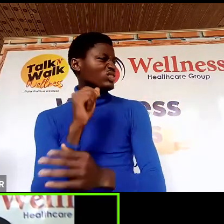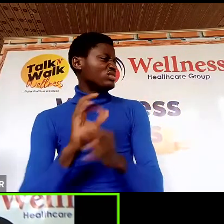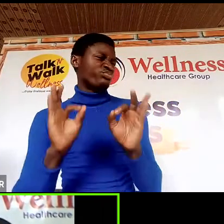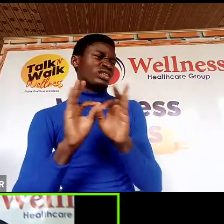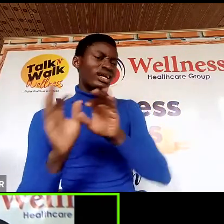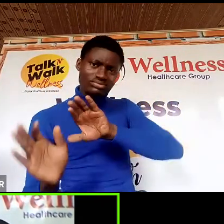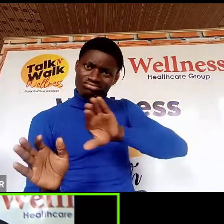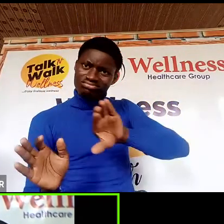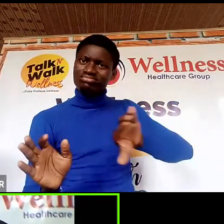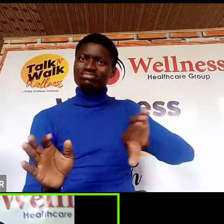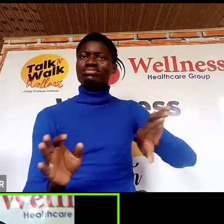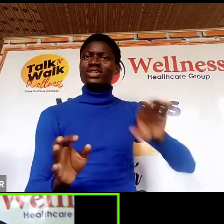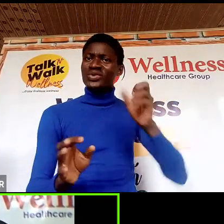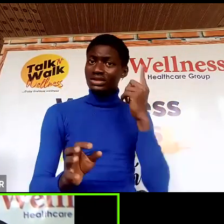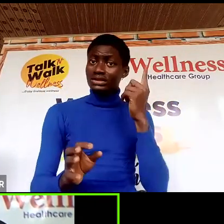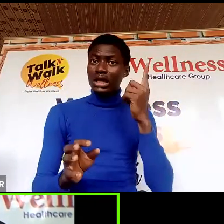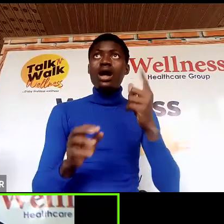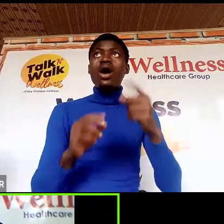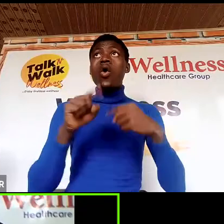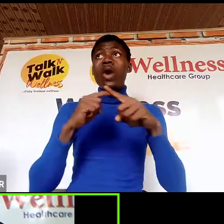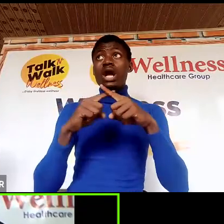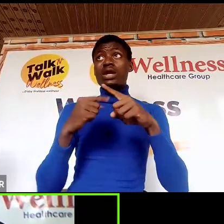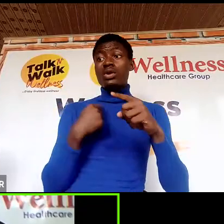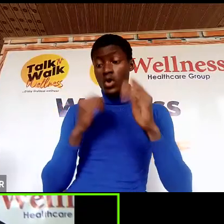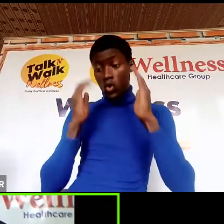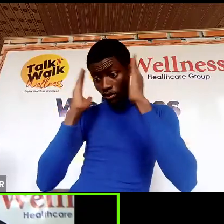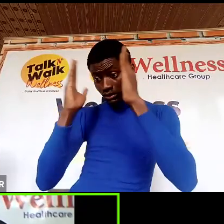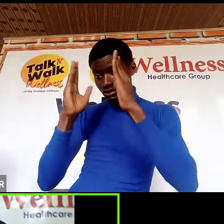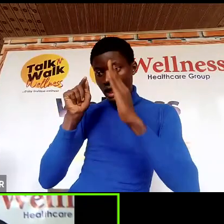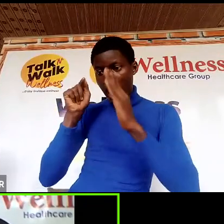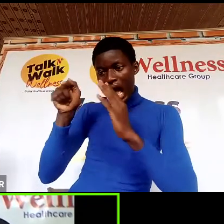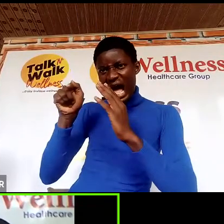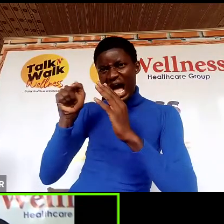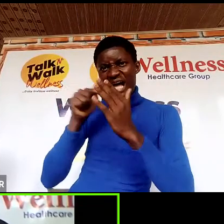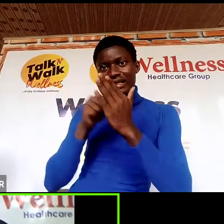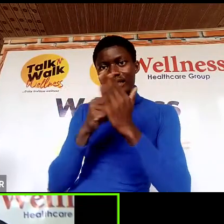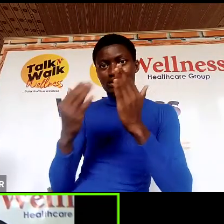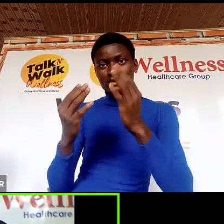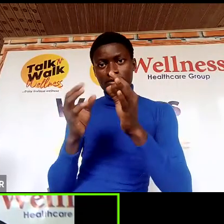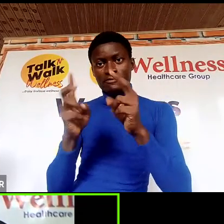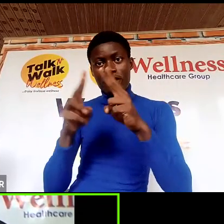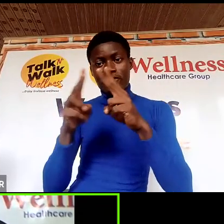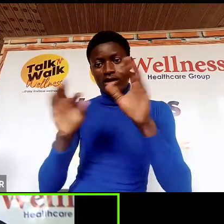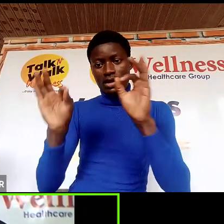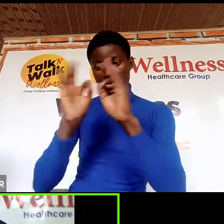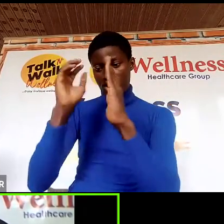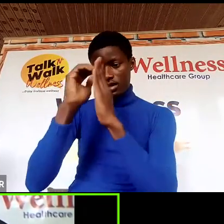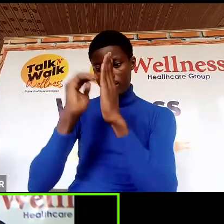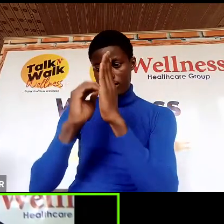words and be less stressful when it comes to the management of funds. So,